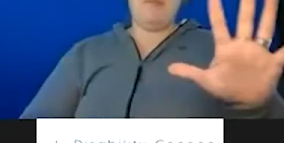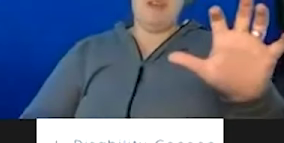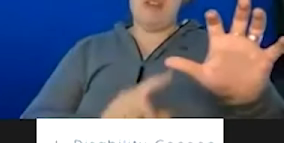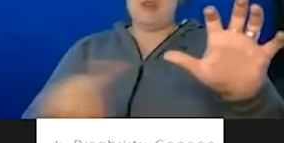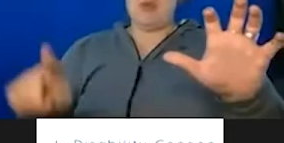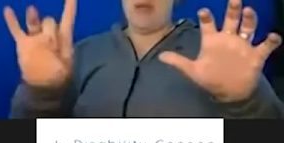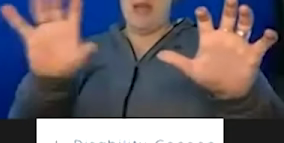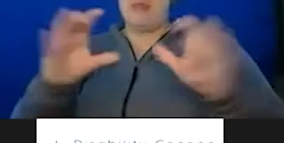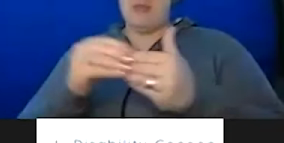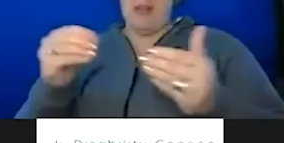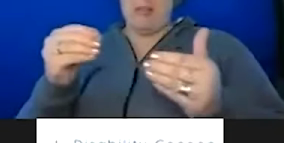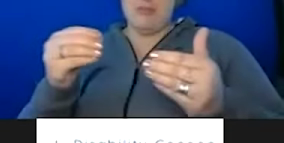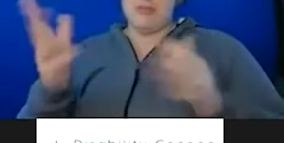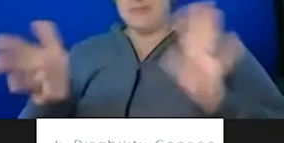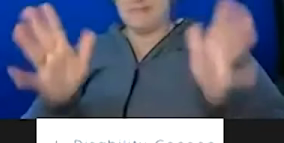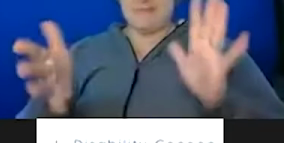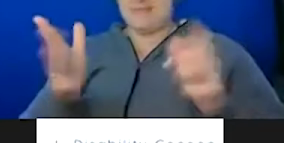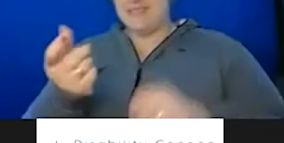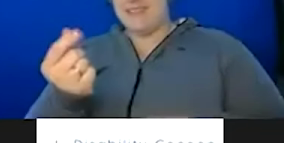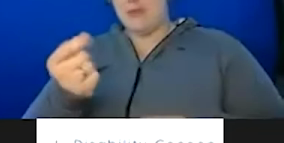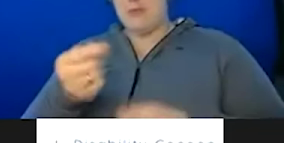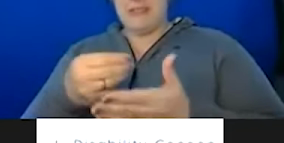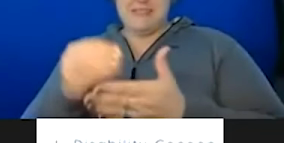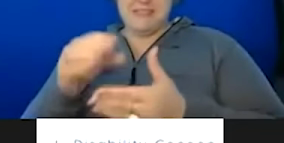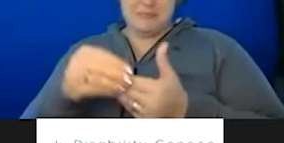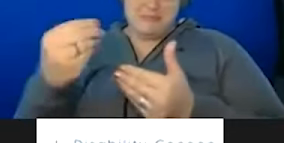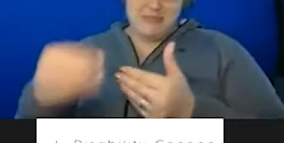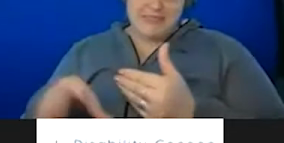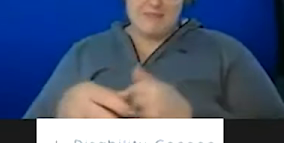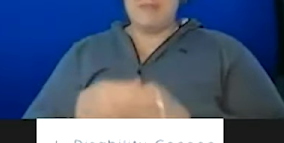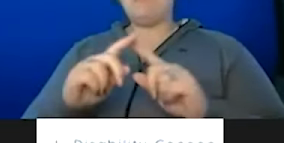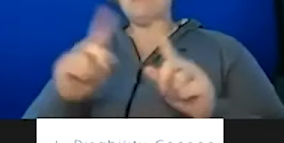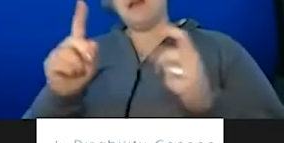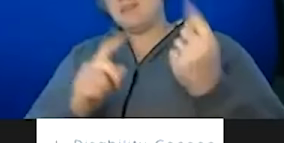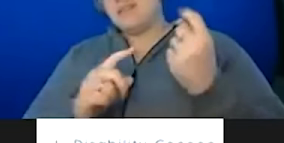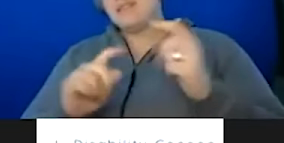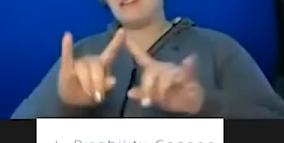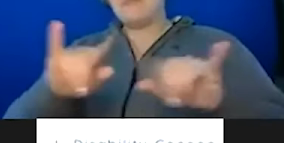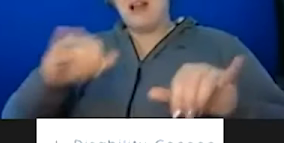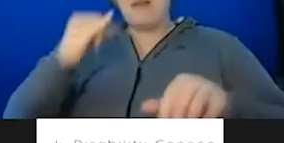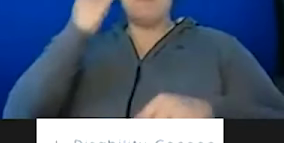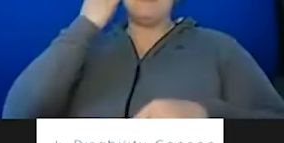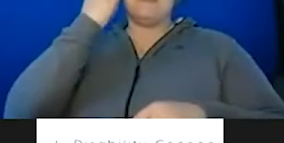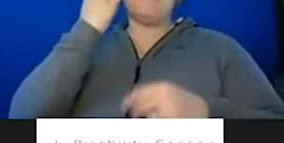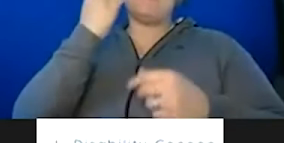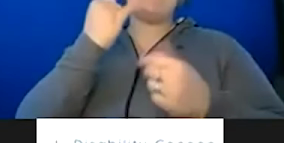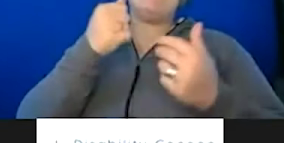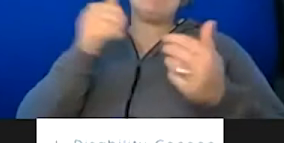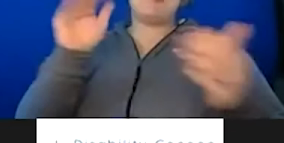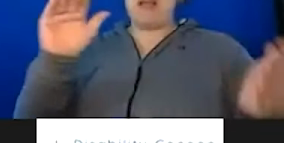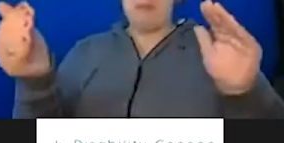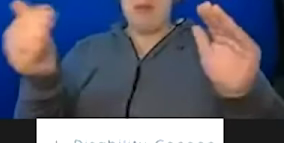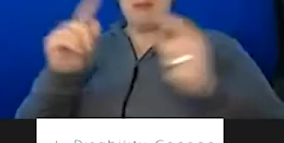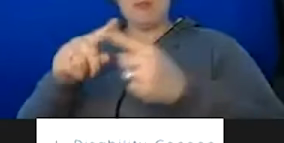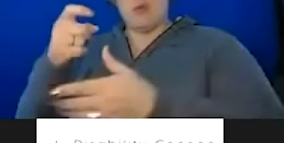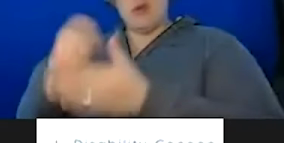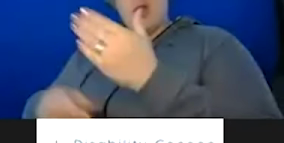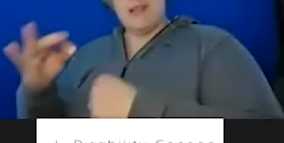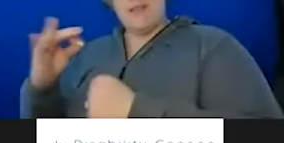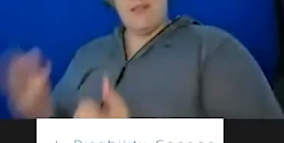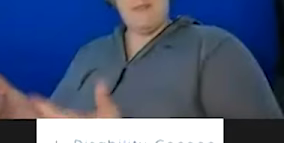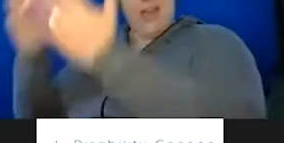side. But then again, if you're taking a look at what a fire would cost, or weighing that